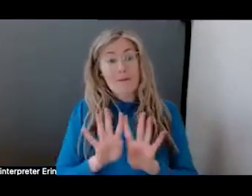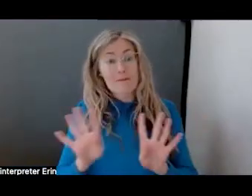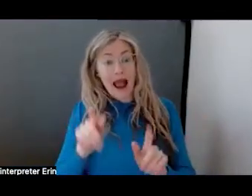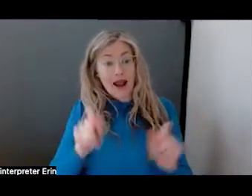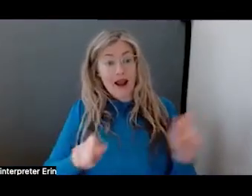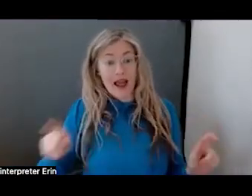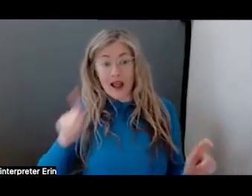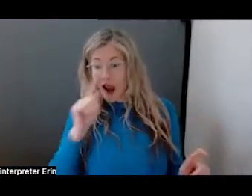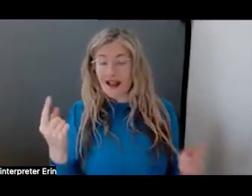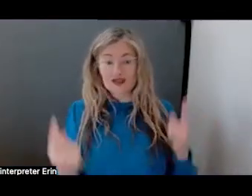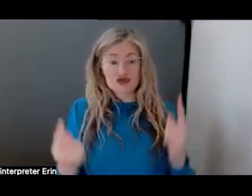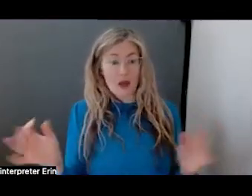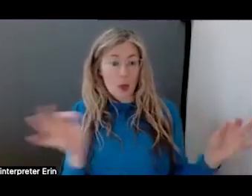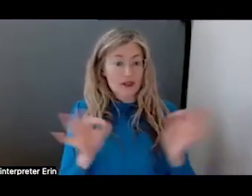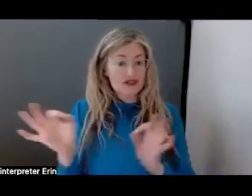whatever.